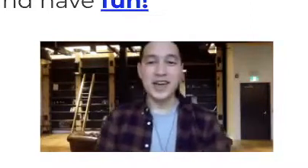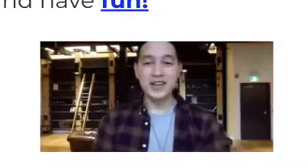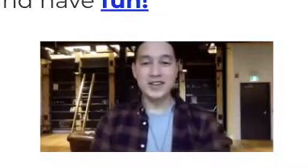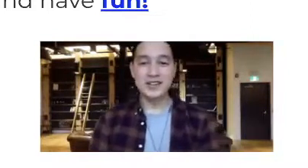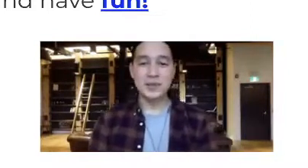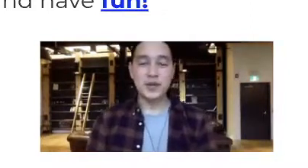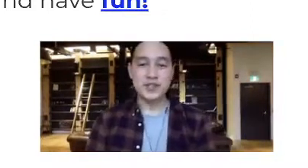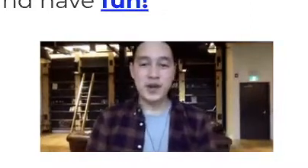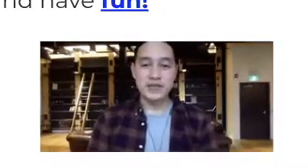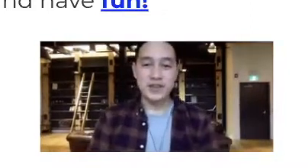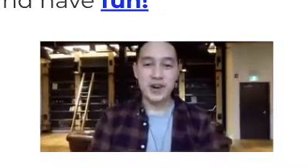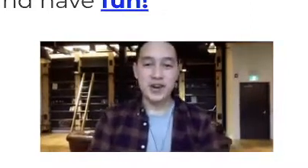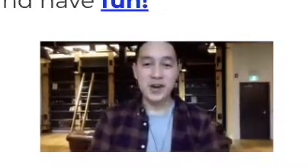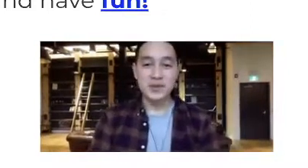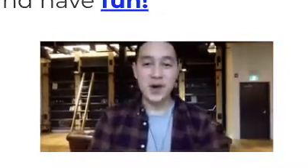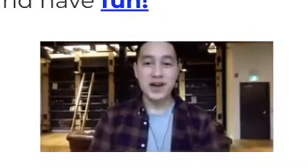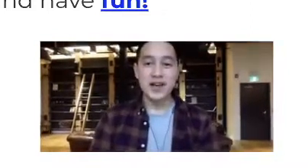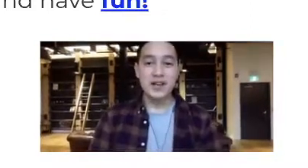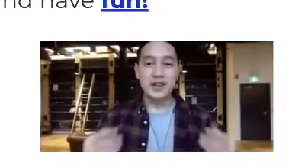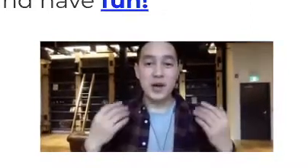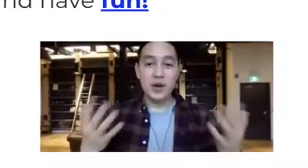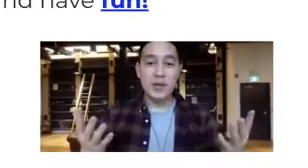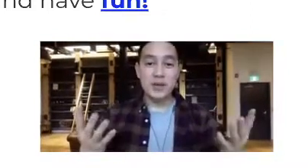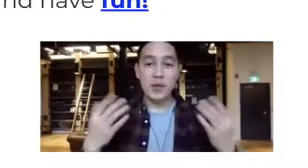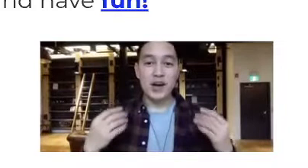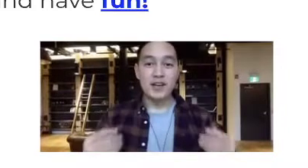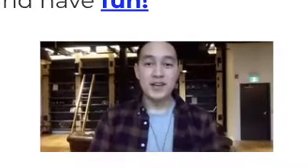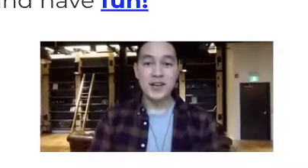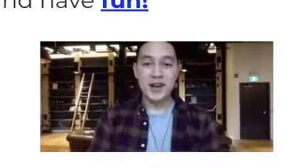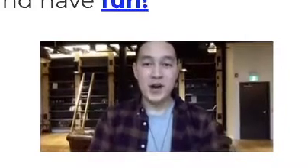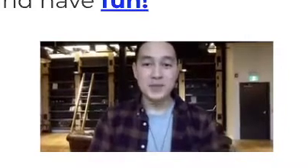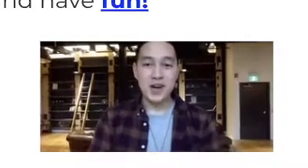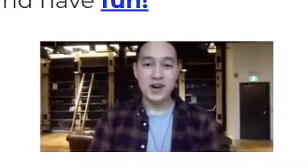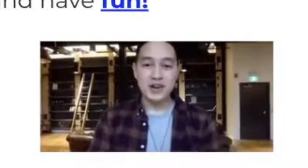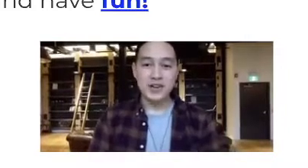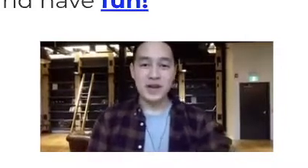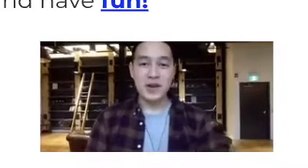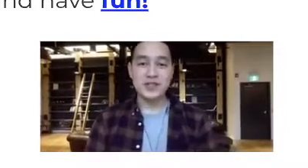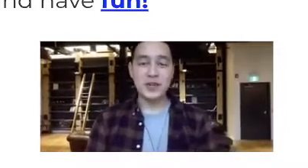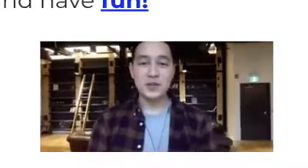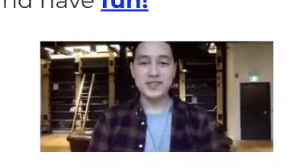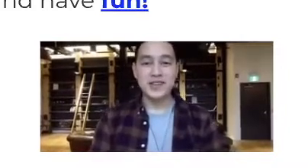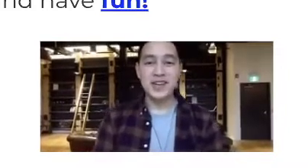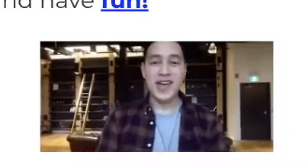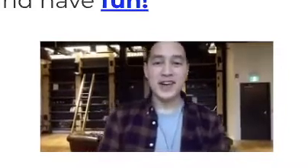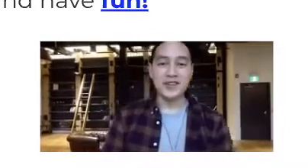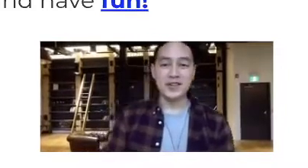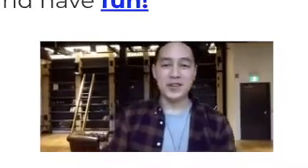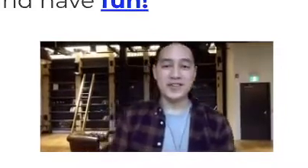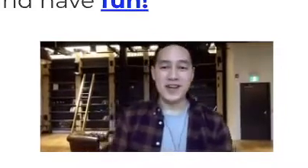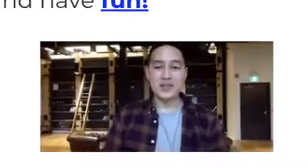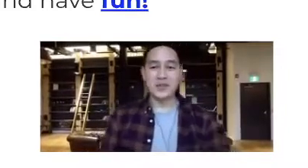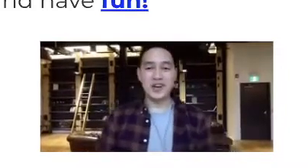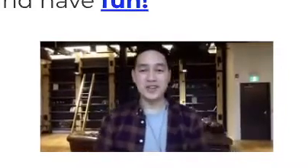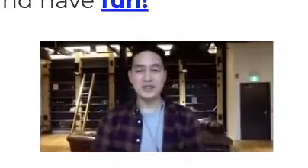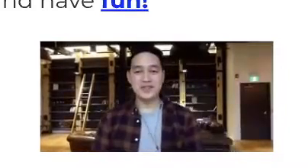video assets and ways we can use video to communicate effectively, but keep it short and sweet, 90 seconds max. And two